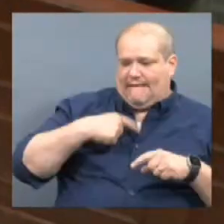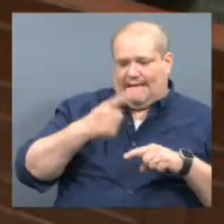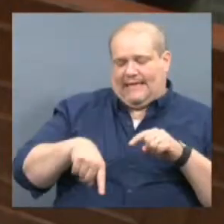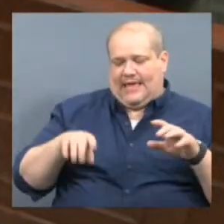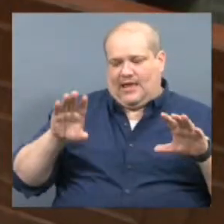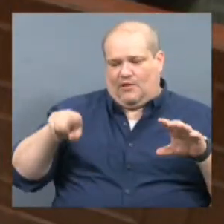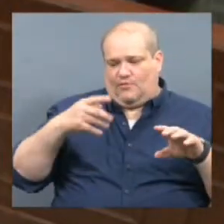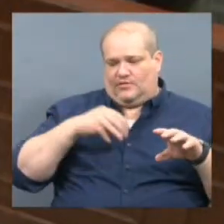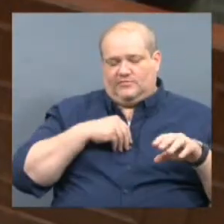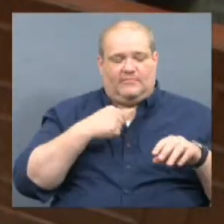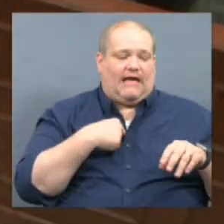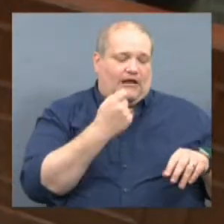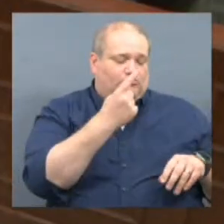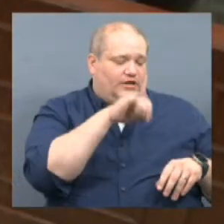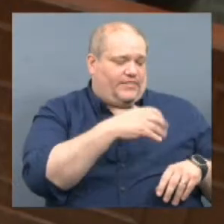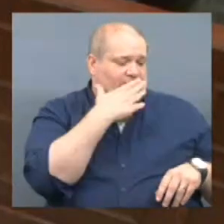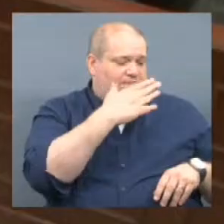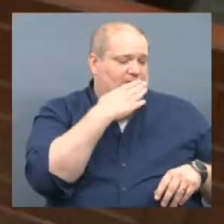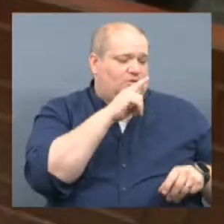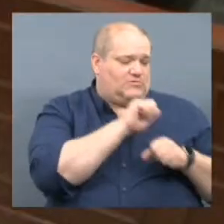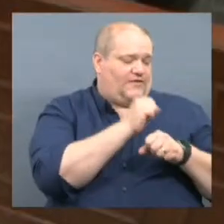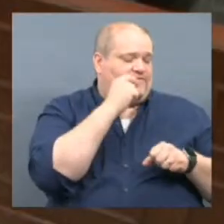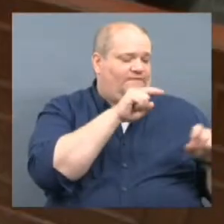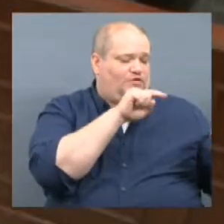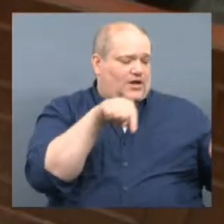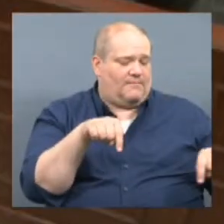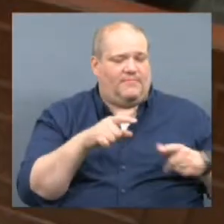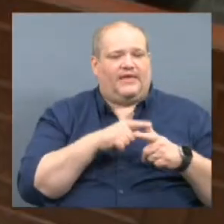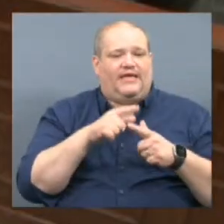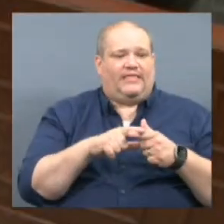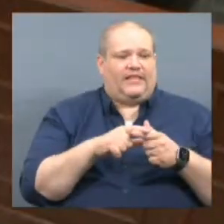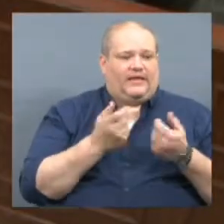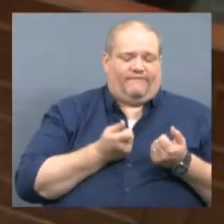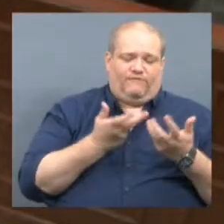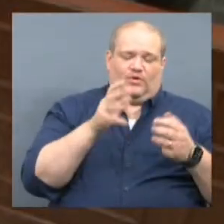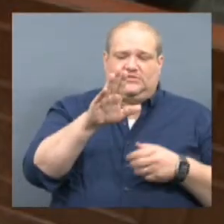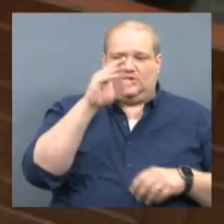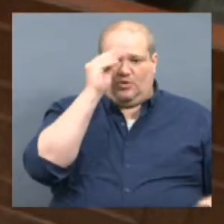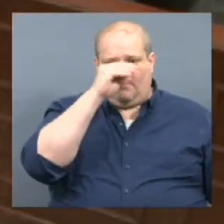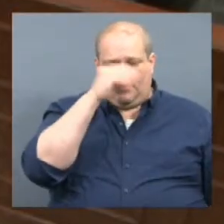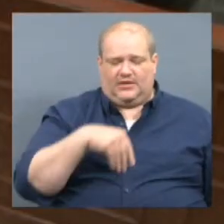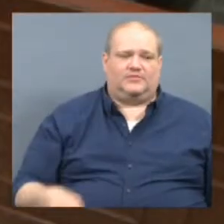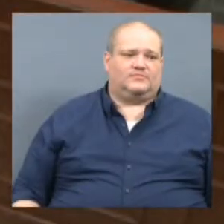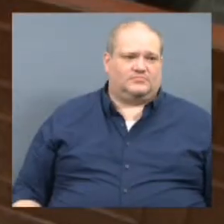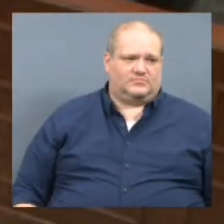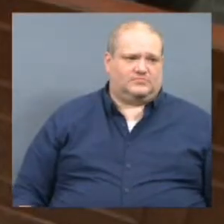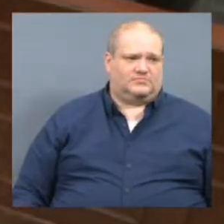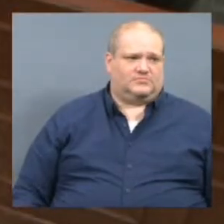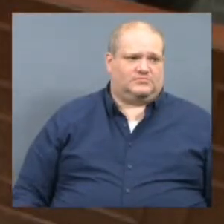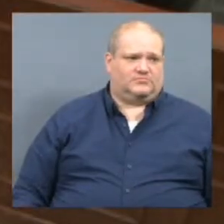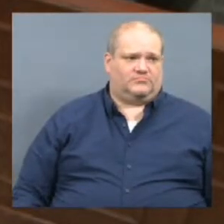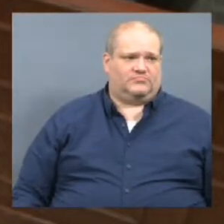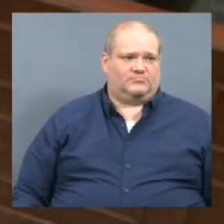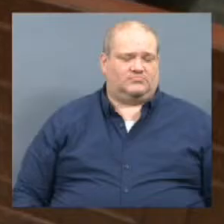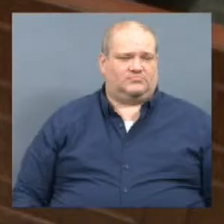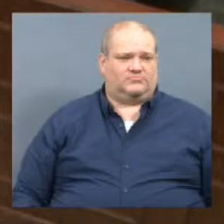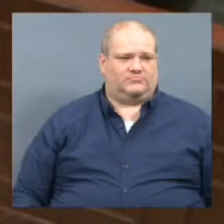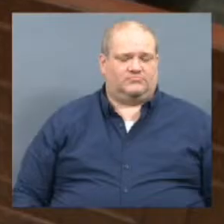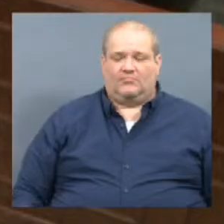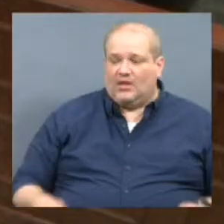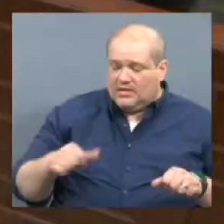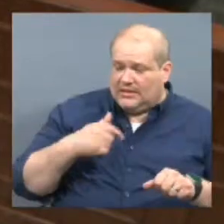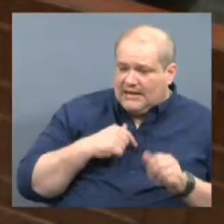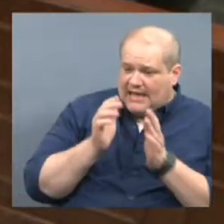nothing but that. No, I understand, and thank you all definitely for coming out and voicing your opinion. Is there an opportunity for me to ask a couple more